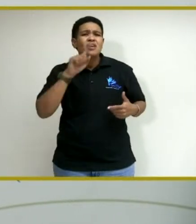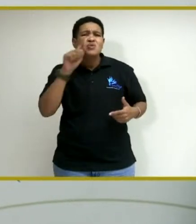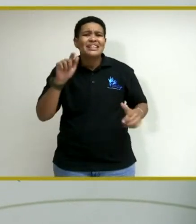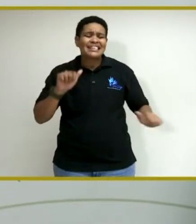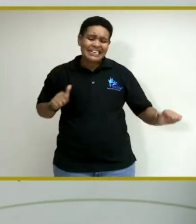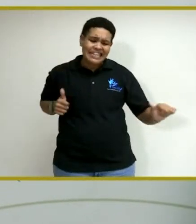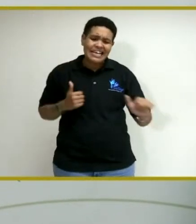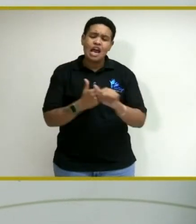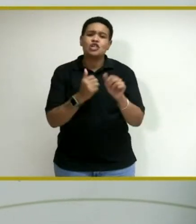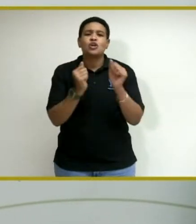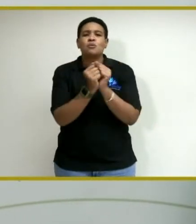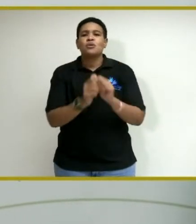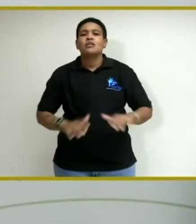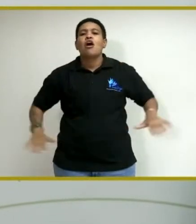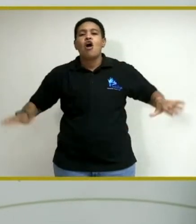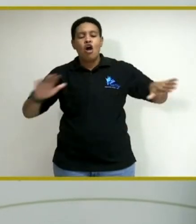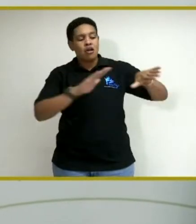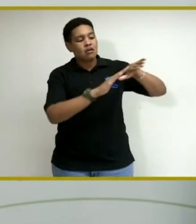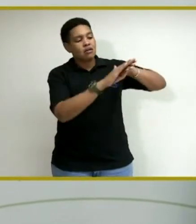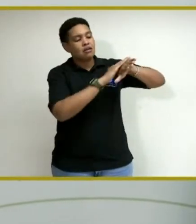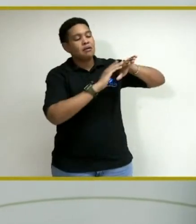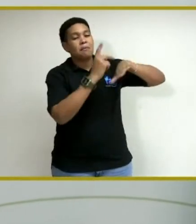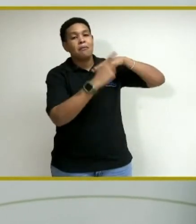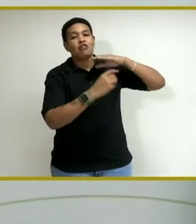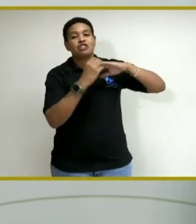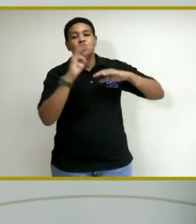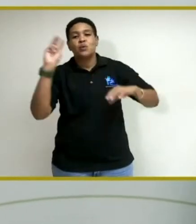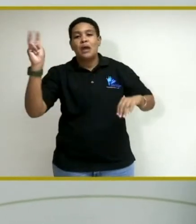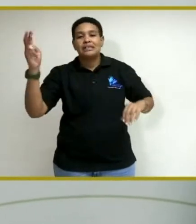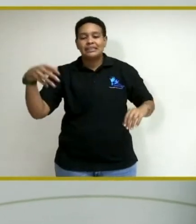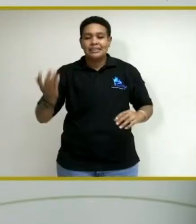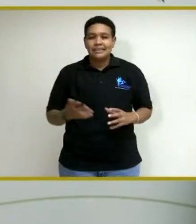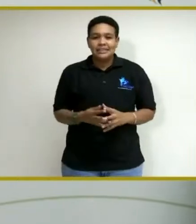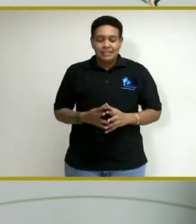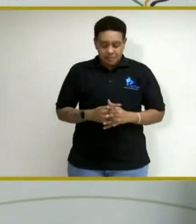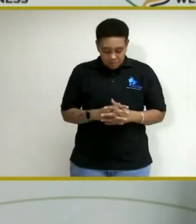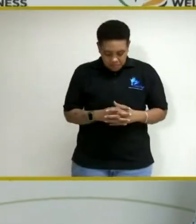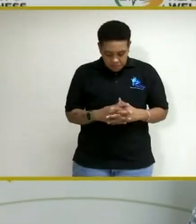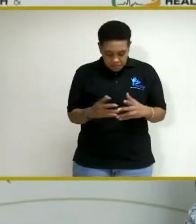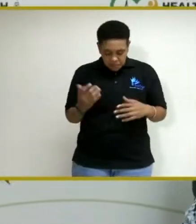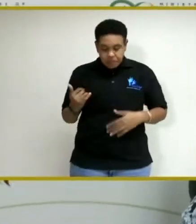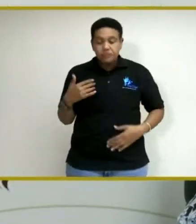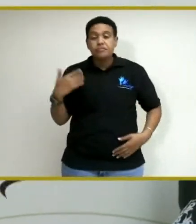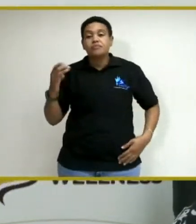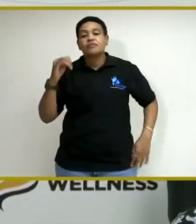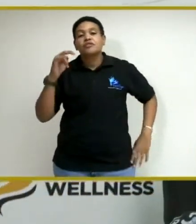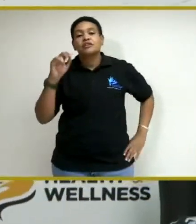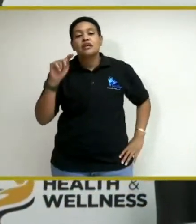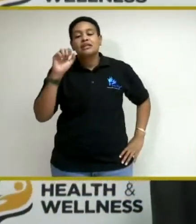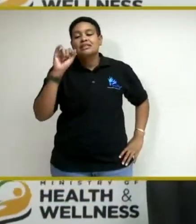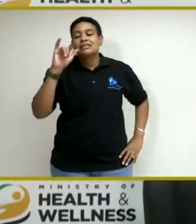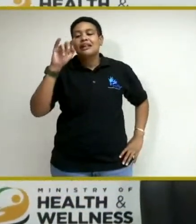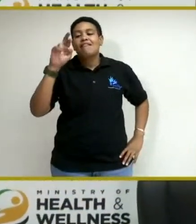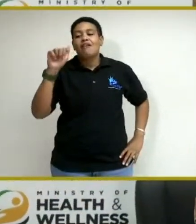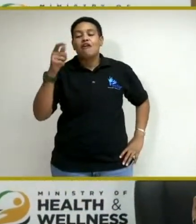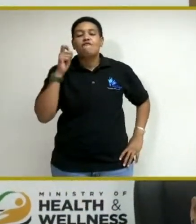up with the rest of the parishes in the West. Thank you very much. We're going to go to Janet Silvera from the